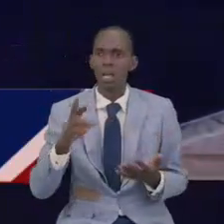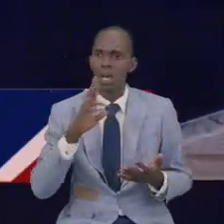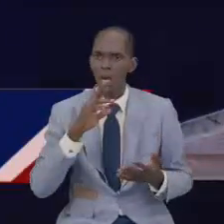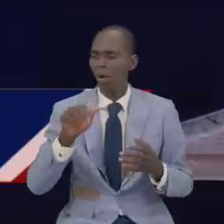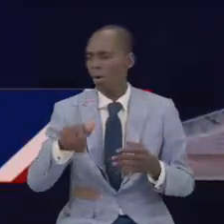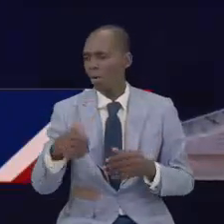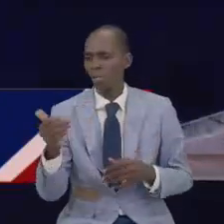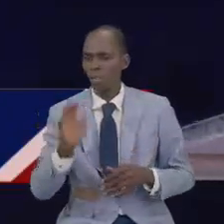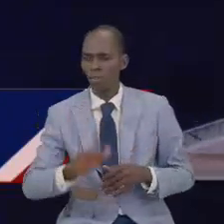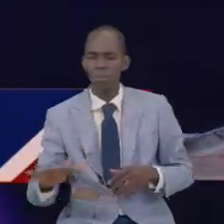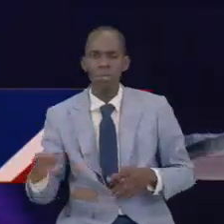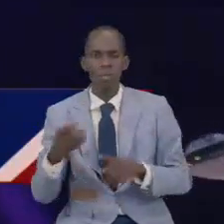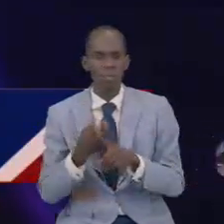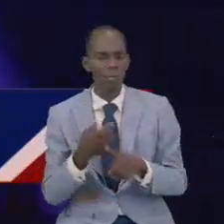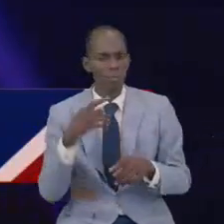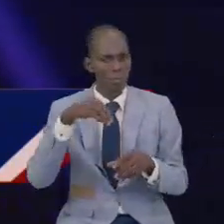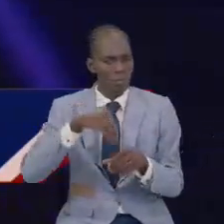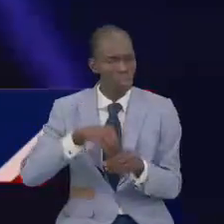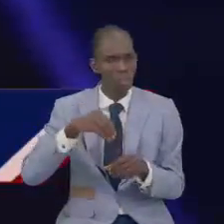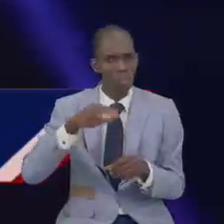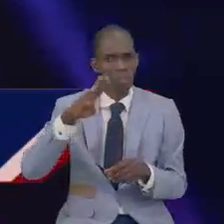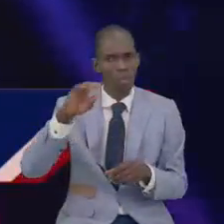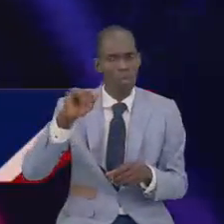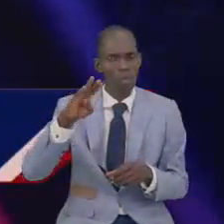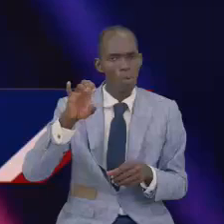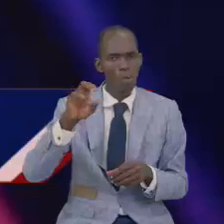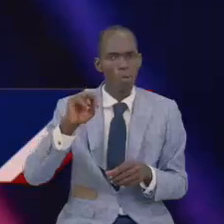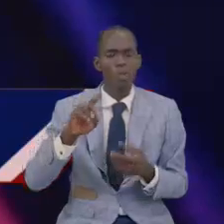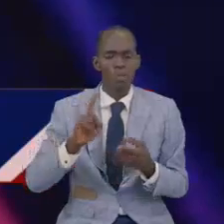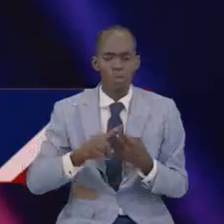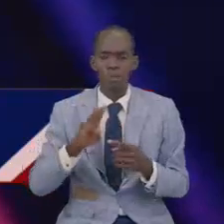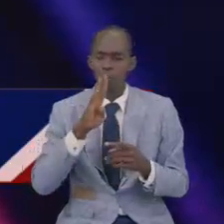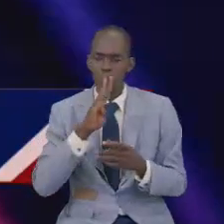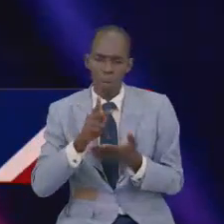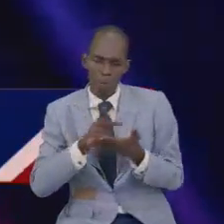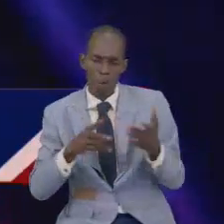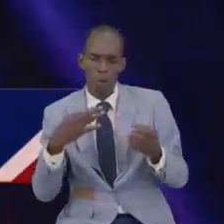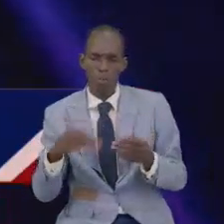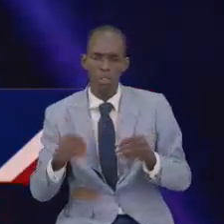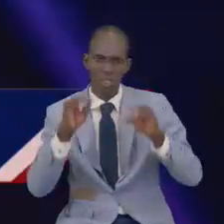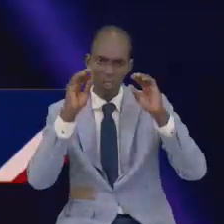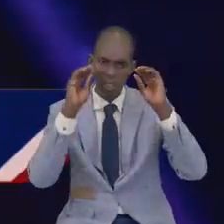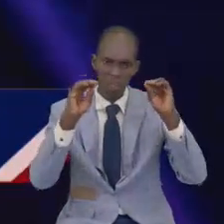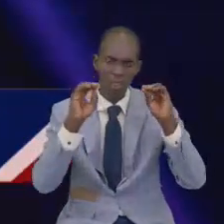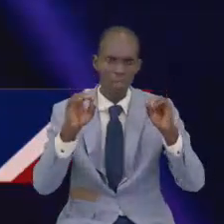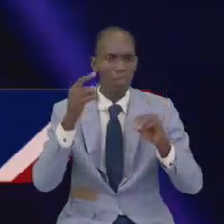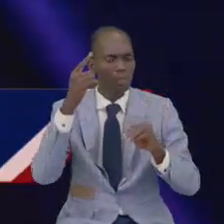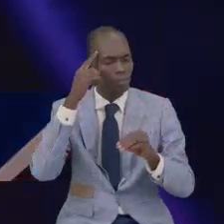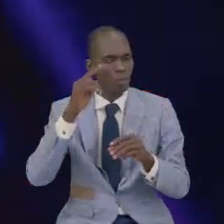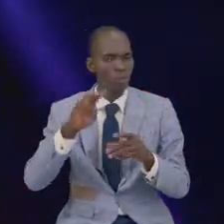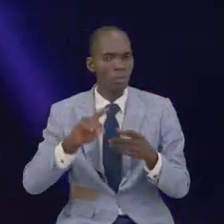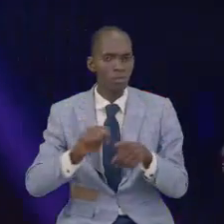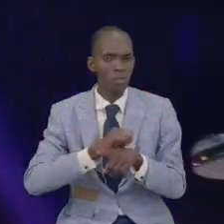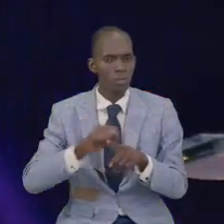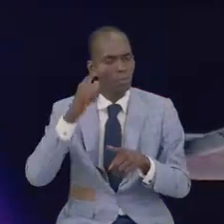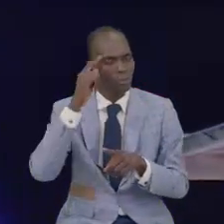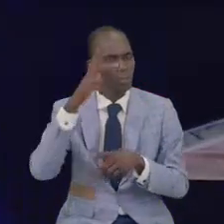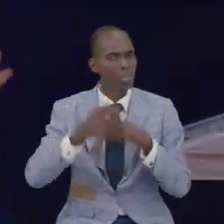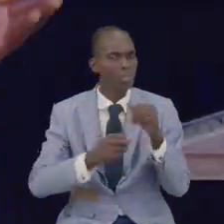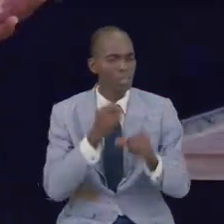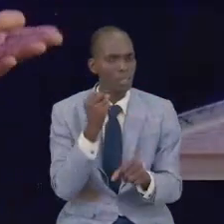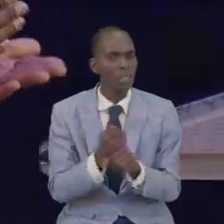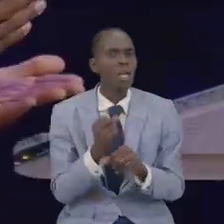too, that were chosen to be in that course that they trained them for 3 years. How is it